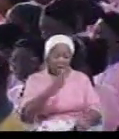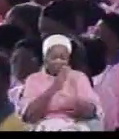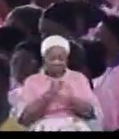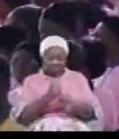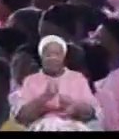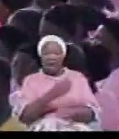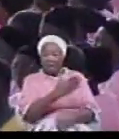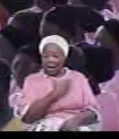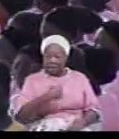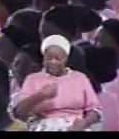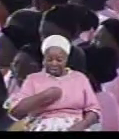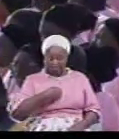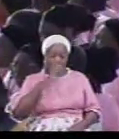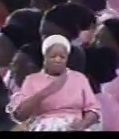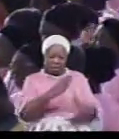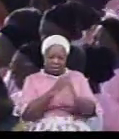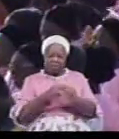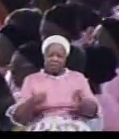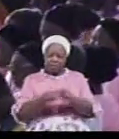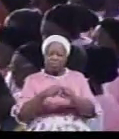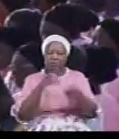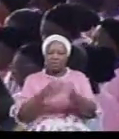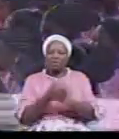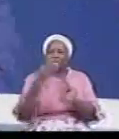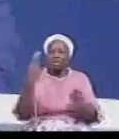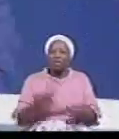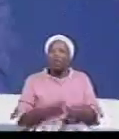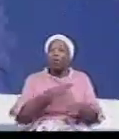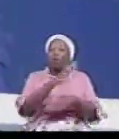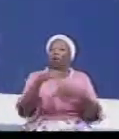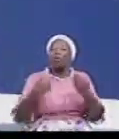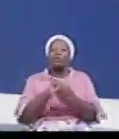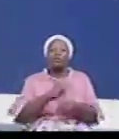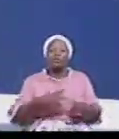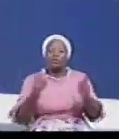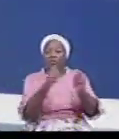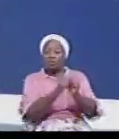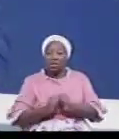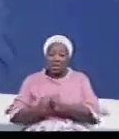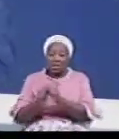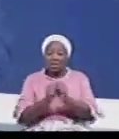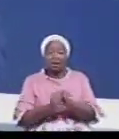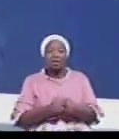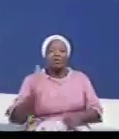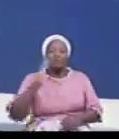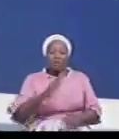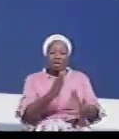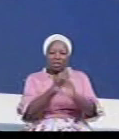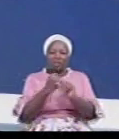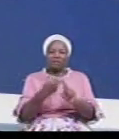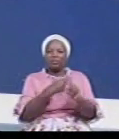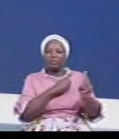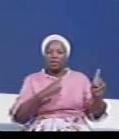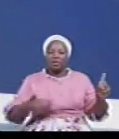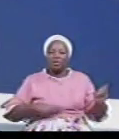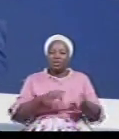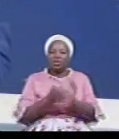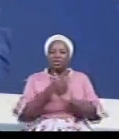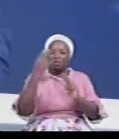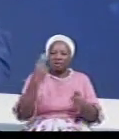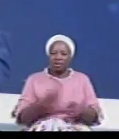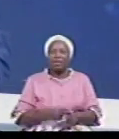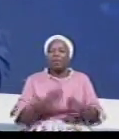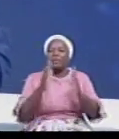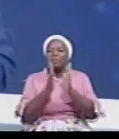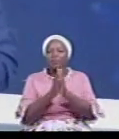Your expectations will be met. And if you are watching us on social media, and you are listening on the radio,